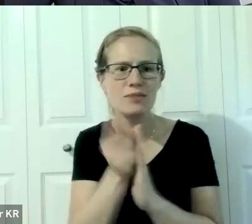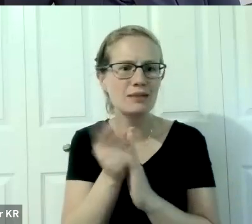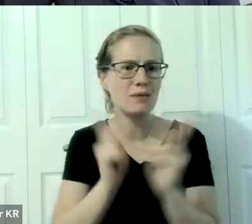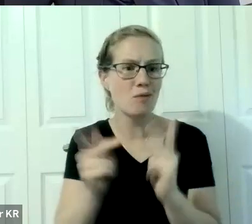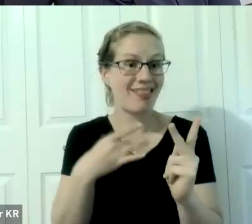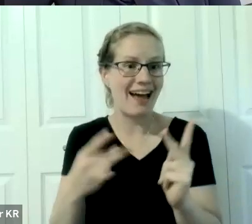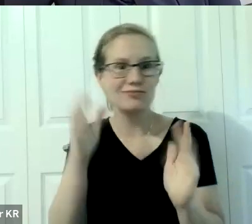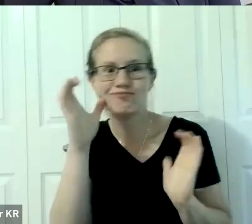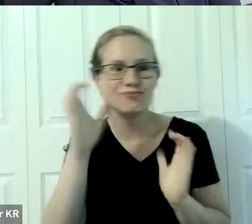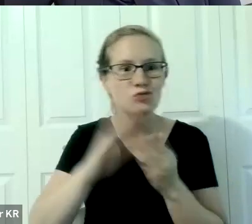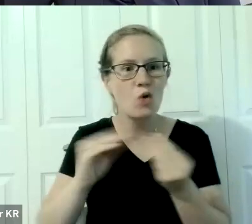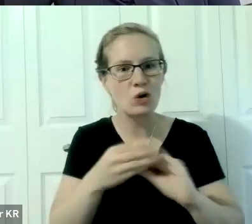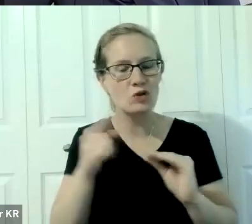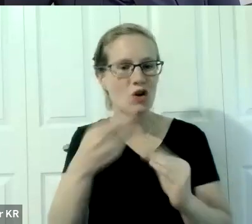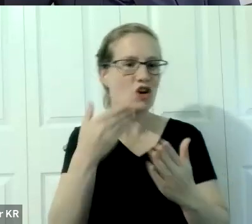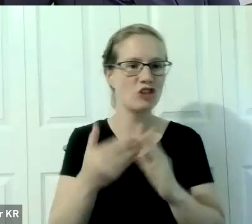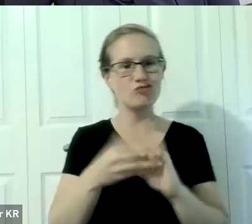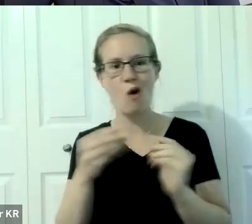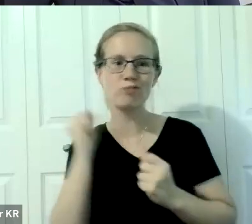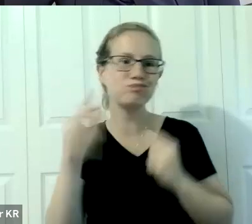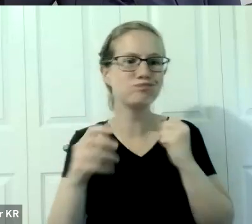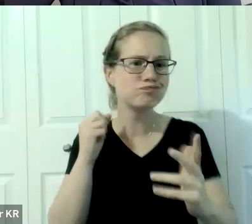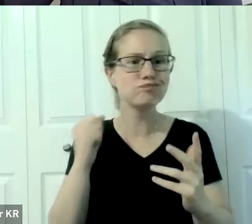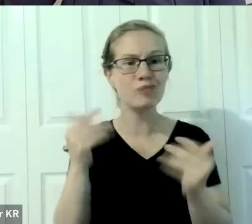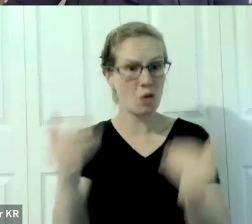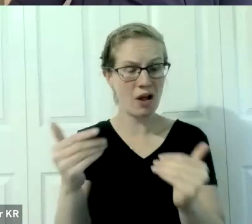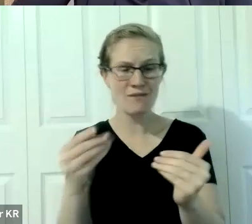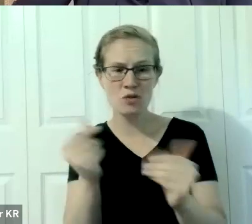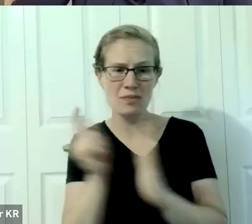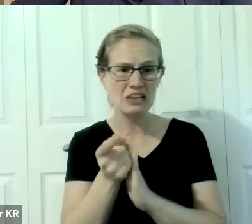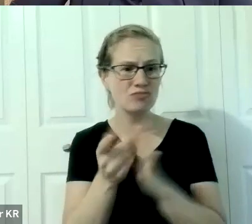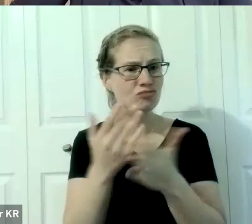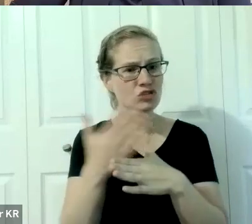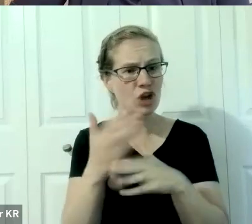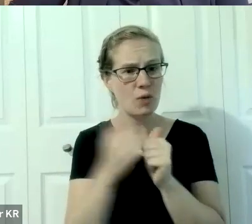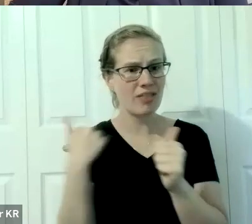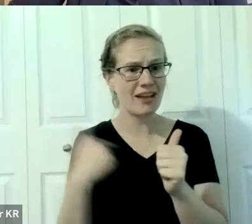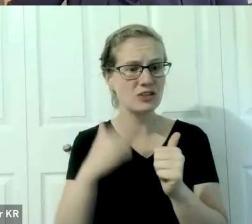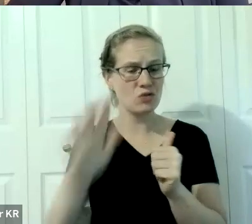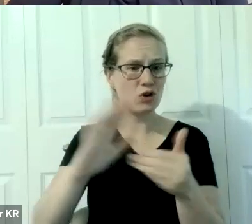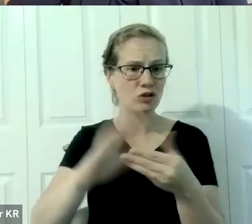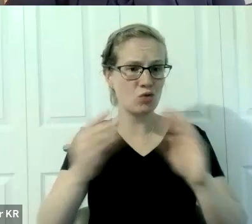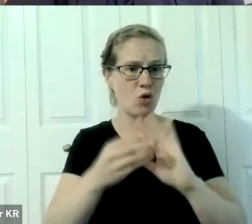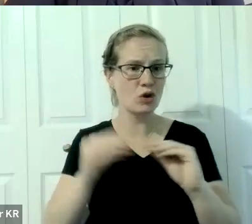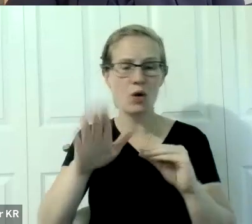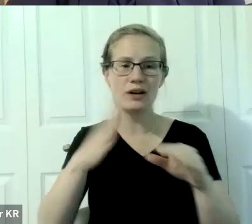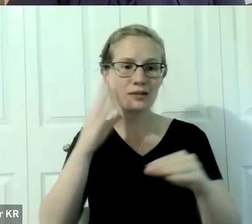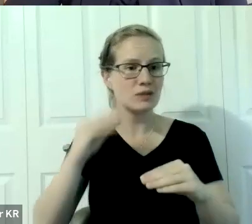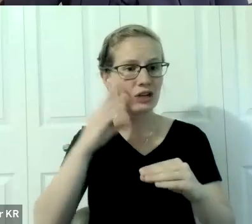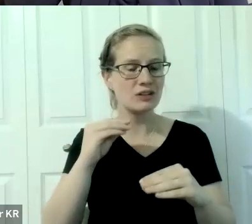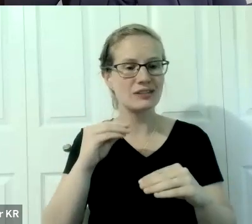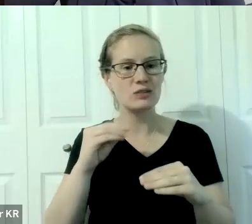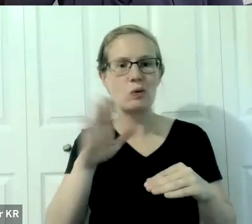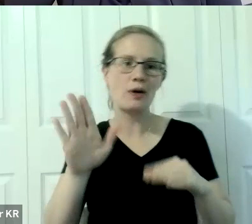stories, and you're a good storyteller. So if you could take a few minutes to share with all of us your walk with and